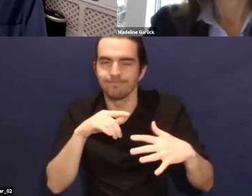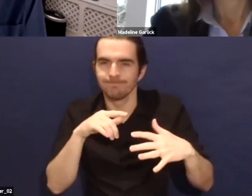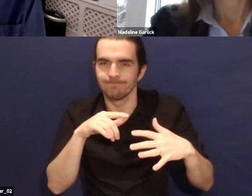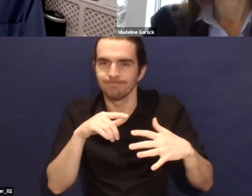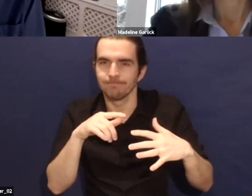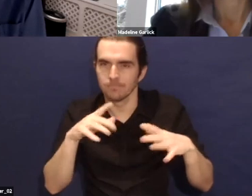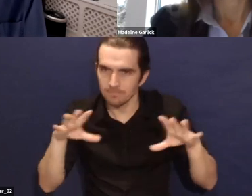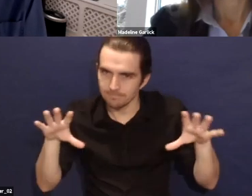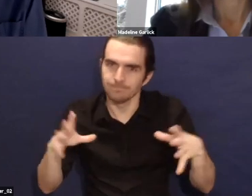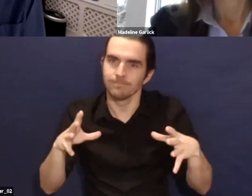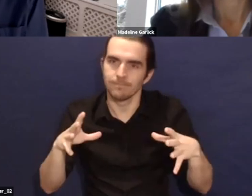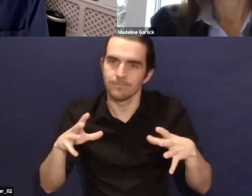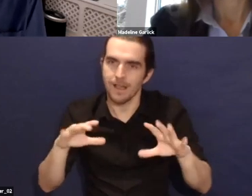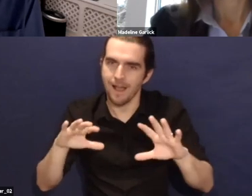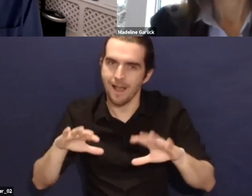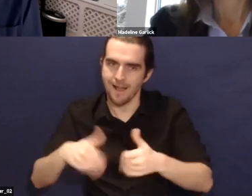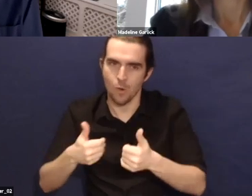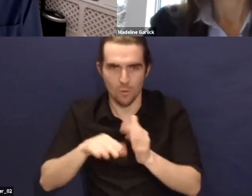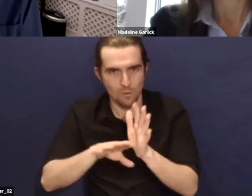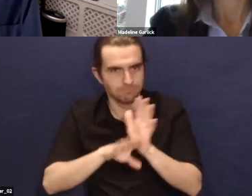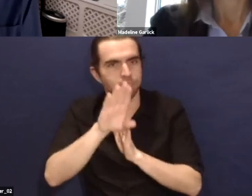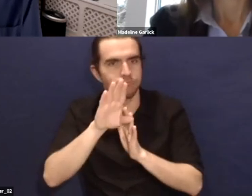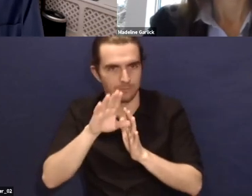deal with immediate crises, but it isn't.